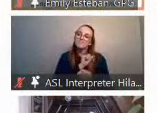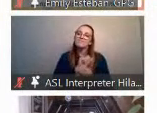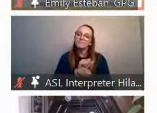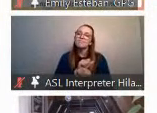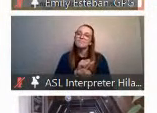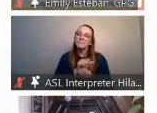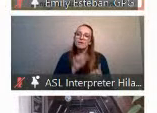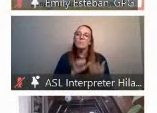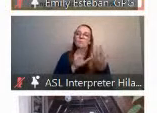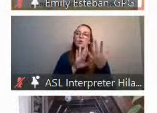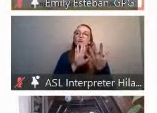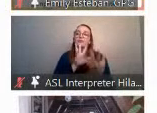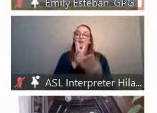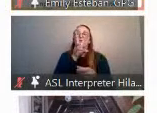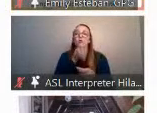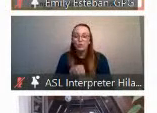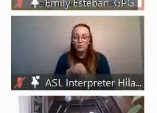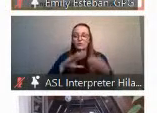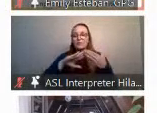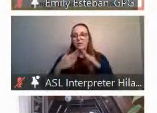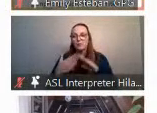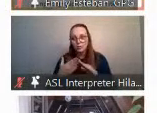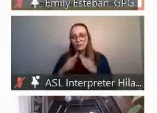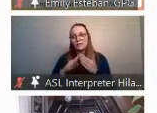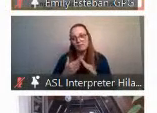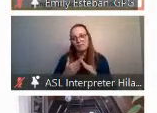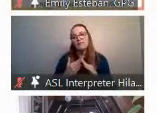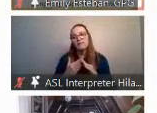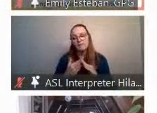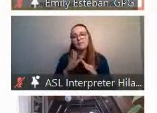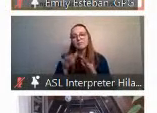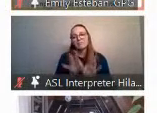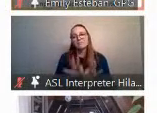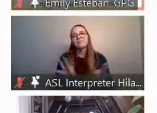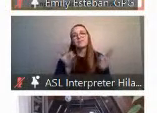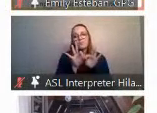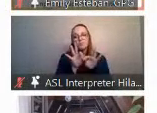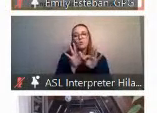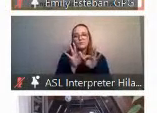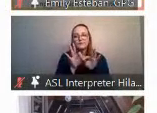the community as a whole, I think would be very important to look at as well.